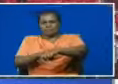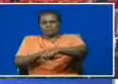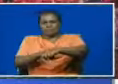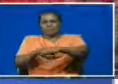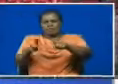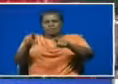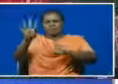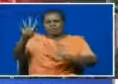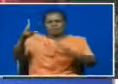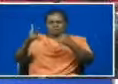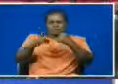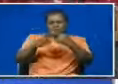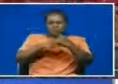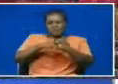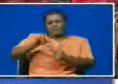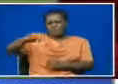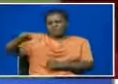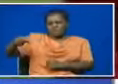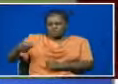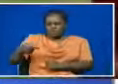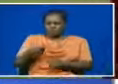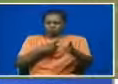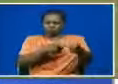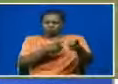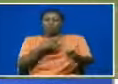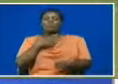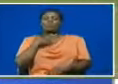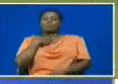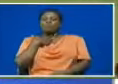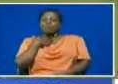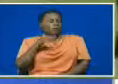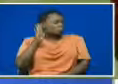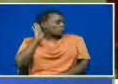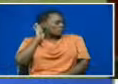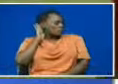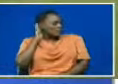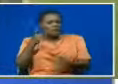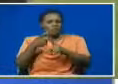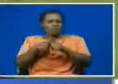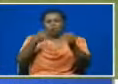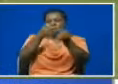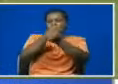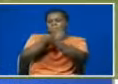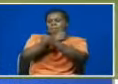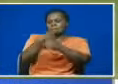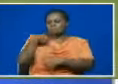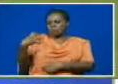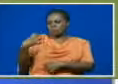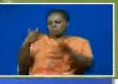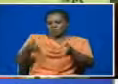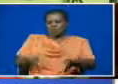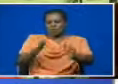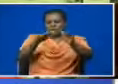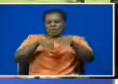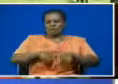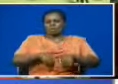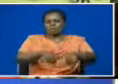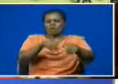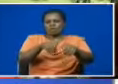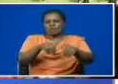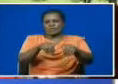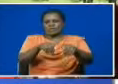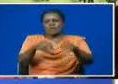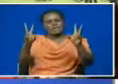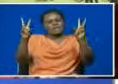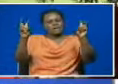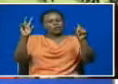of 47 million Kenyans on him, anxious for a word from their commander-in-chief on the way forward over a myriad